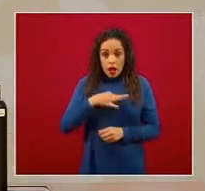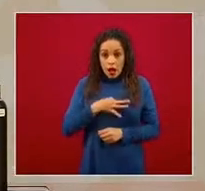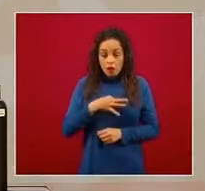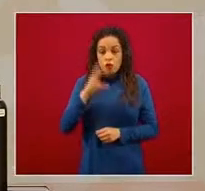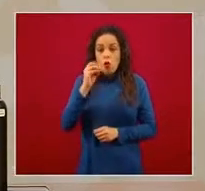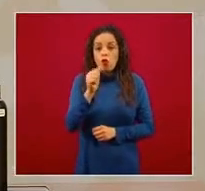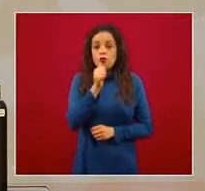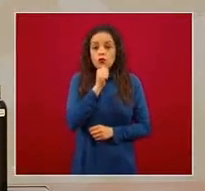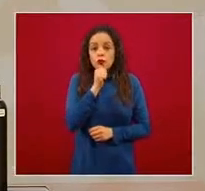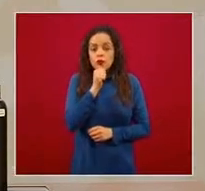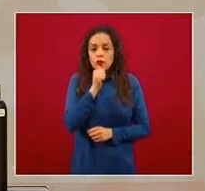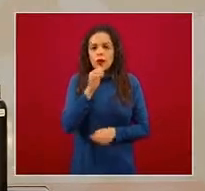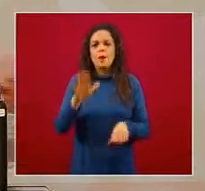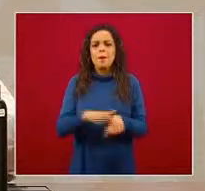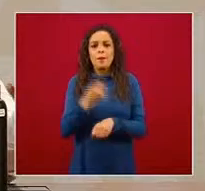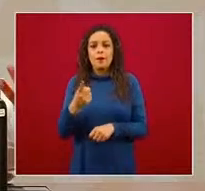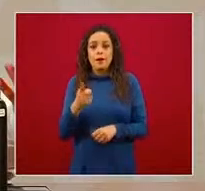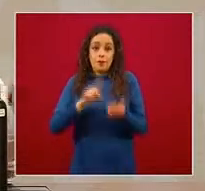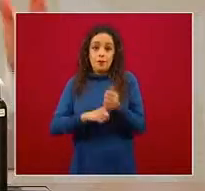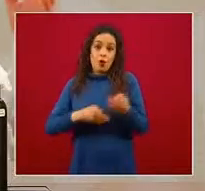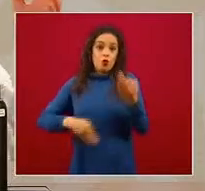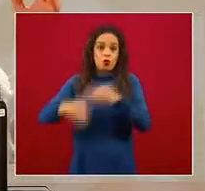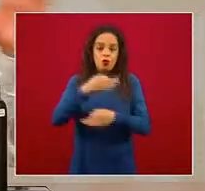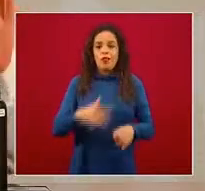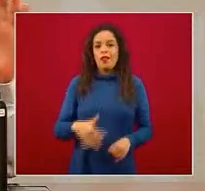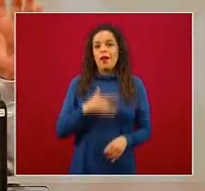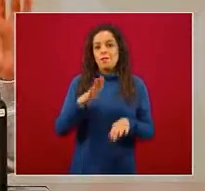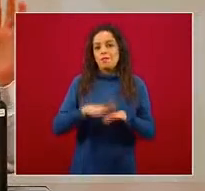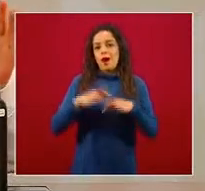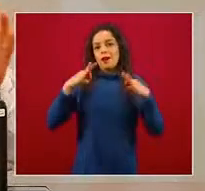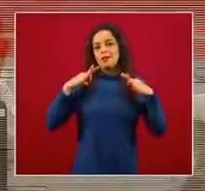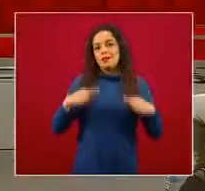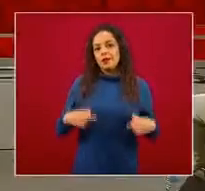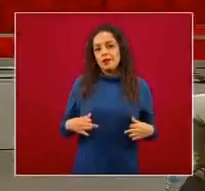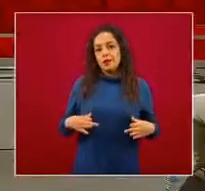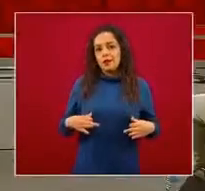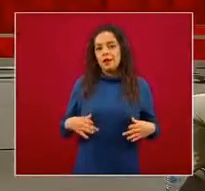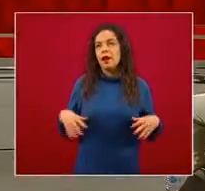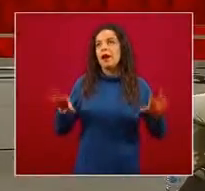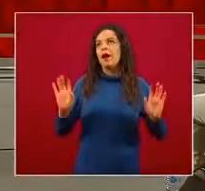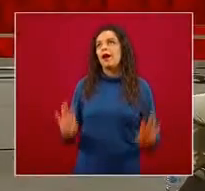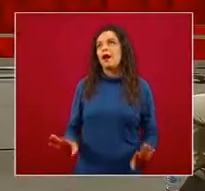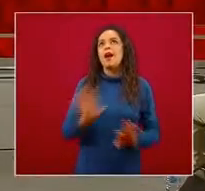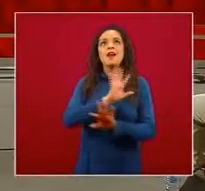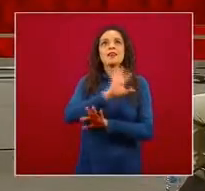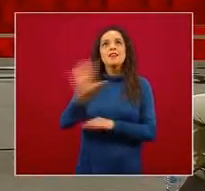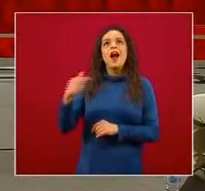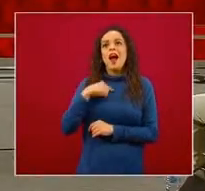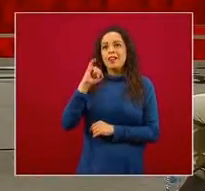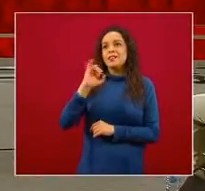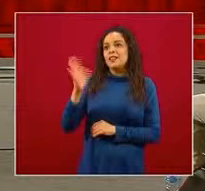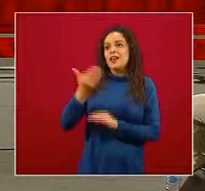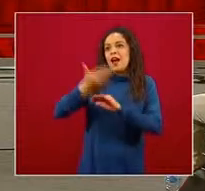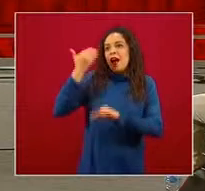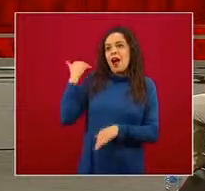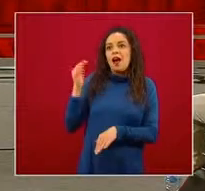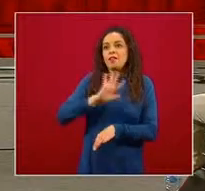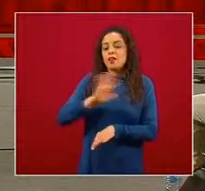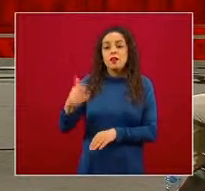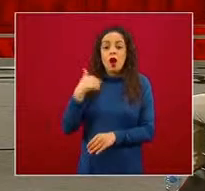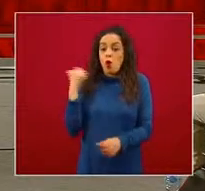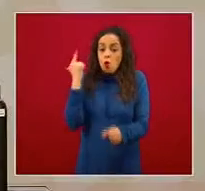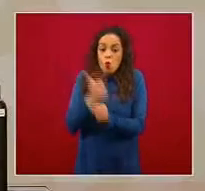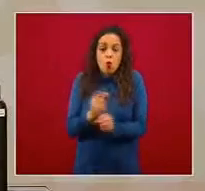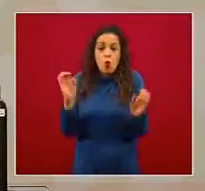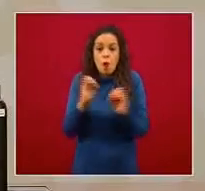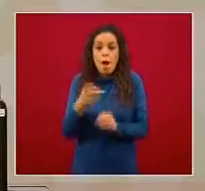or not. I think we would all feel safer and calmer to know, okay, I got it. I didn't even notice it, but now